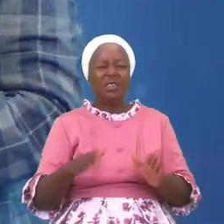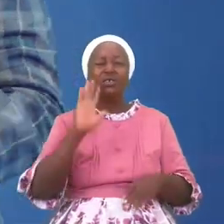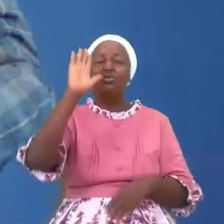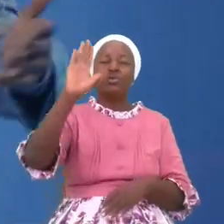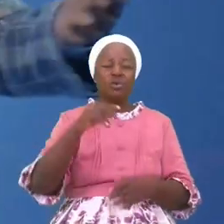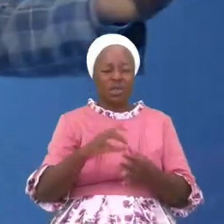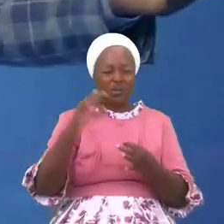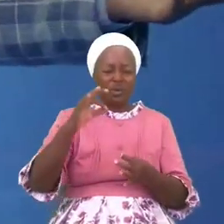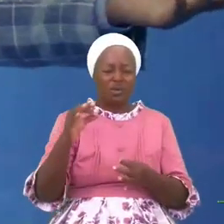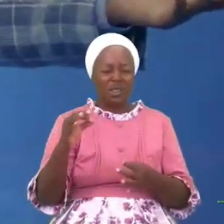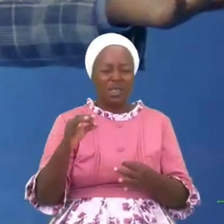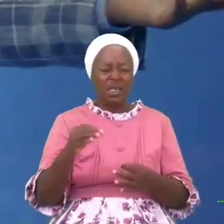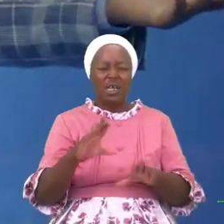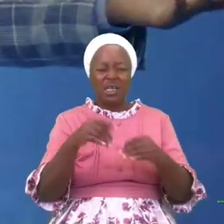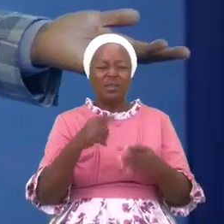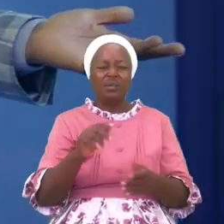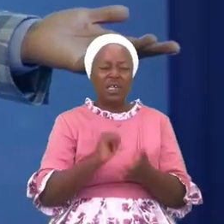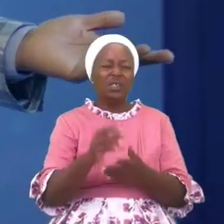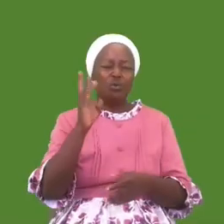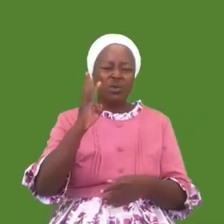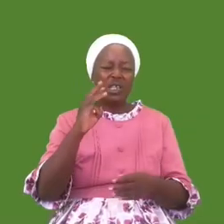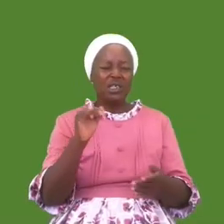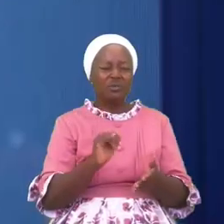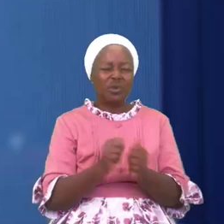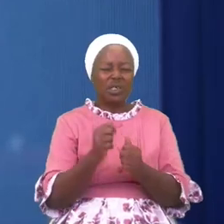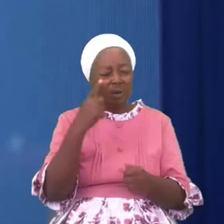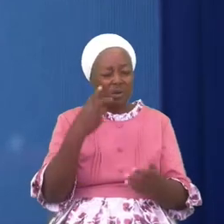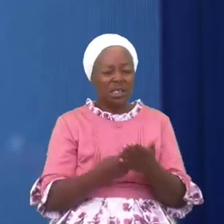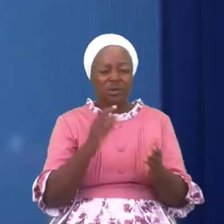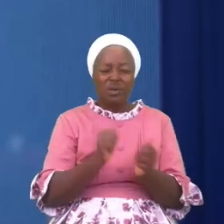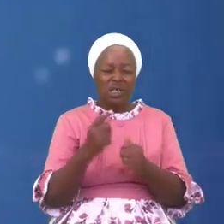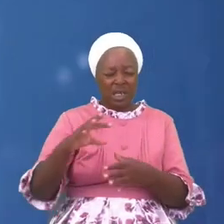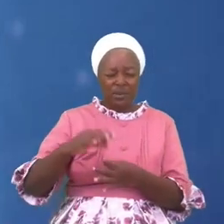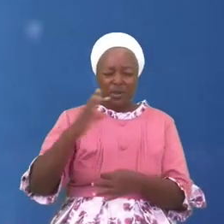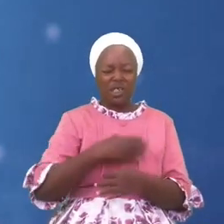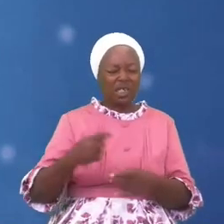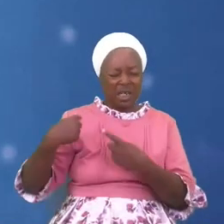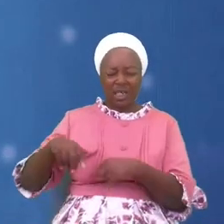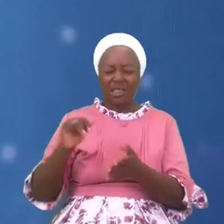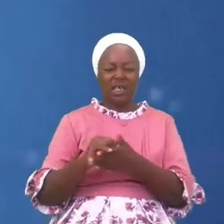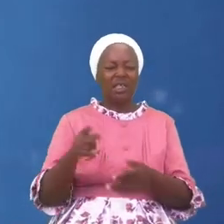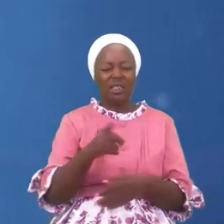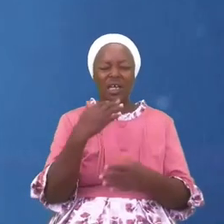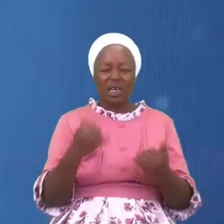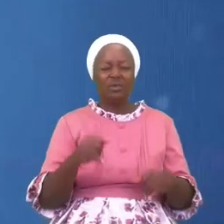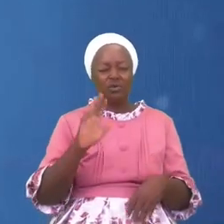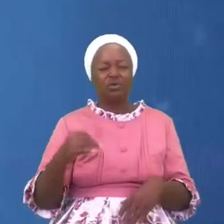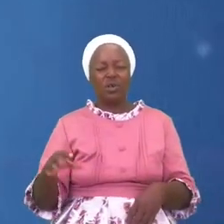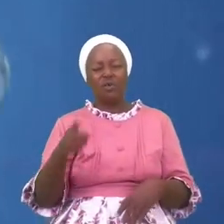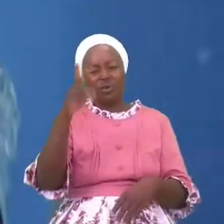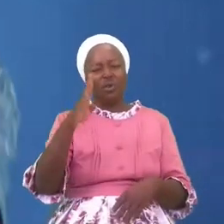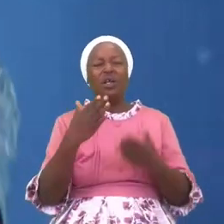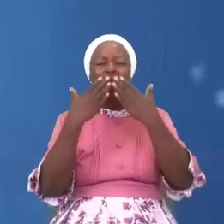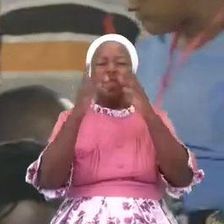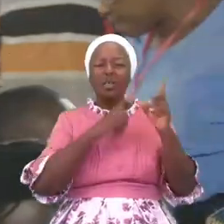heart. They are now children of God. Thank you, Lord. It is done. You're saved. You're